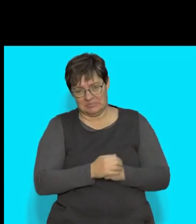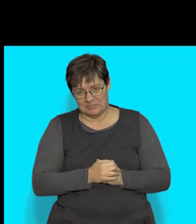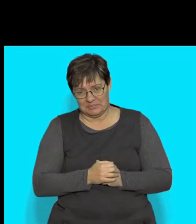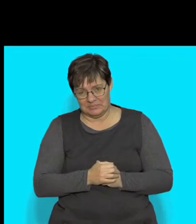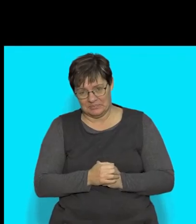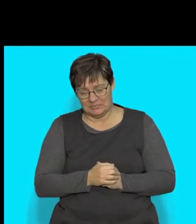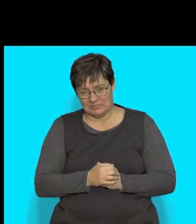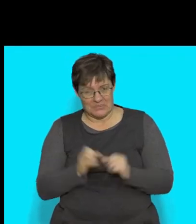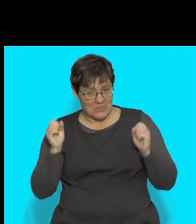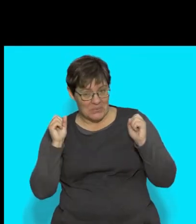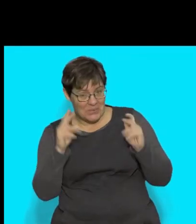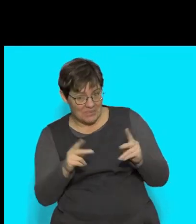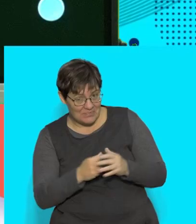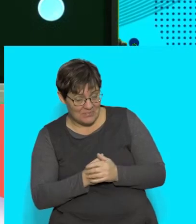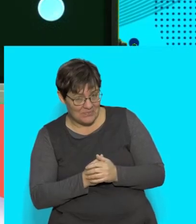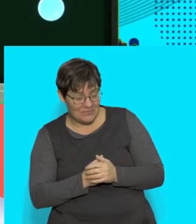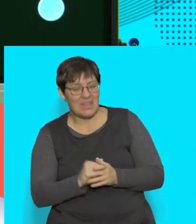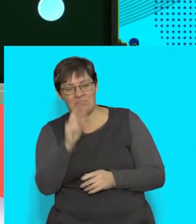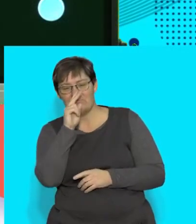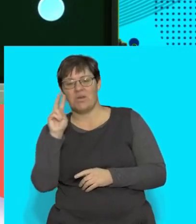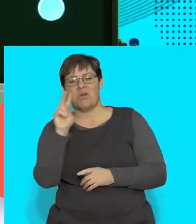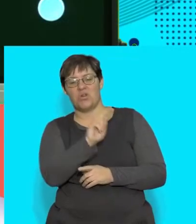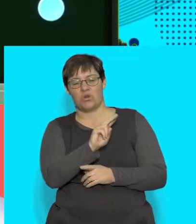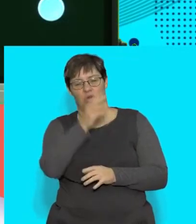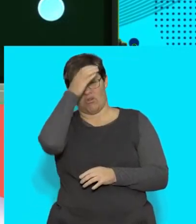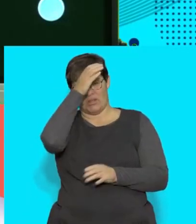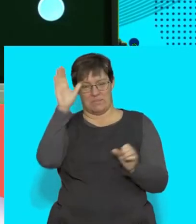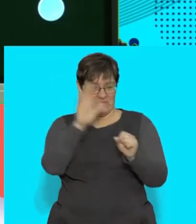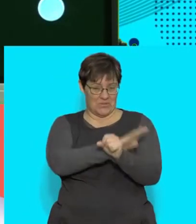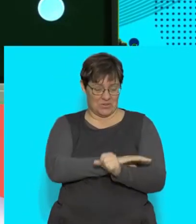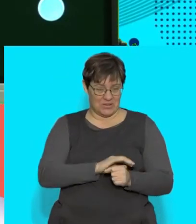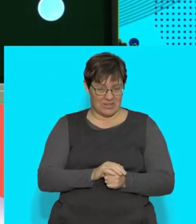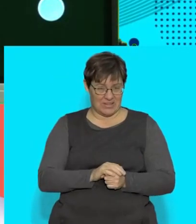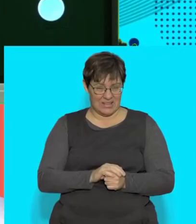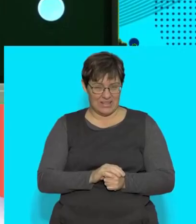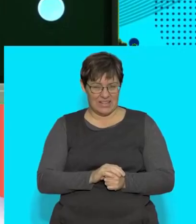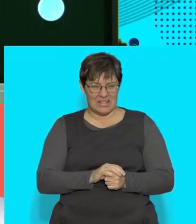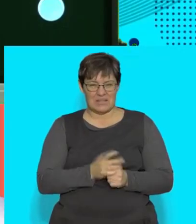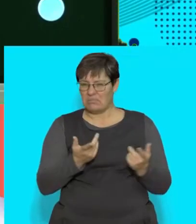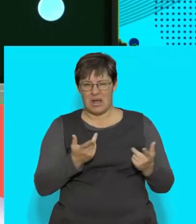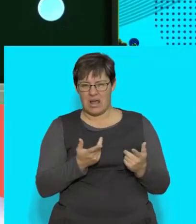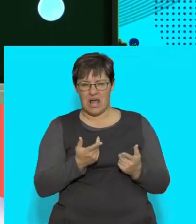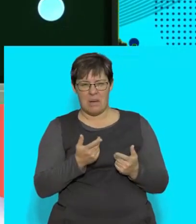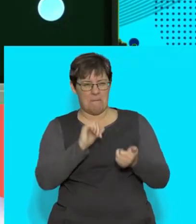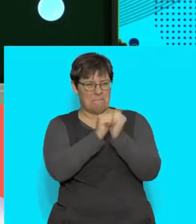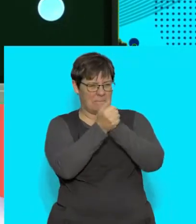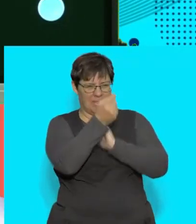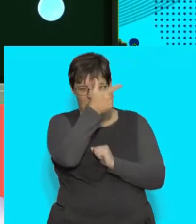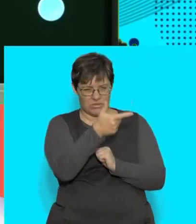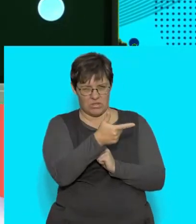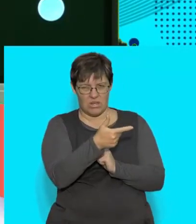toilet. Okay, guys, so that is what we've looked at, this whole concept. It's a kind of like a bit of a mass